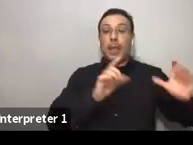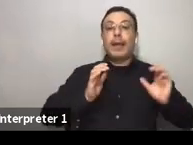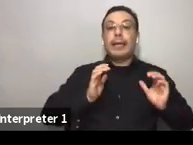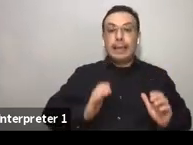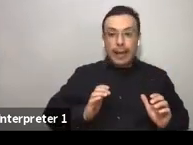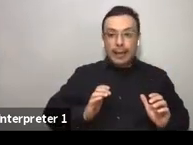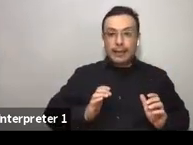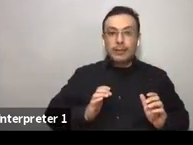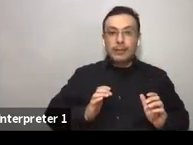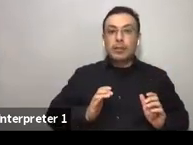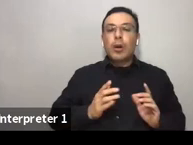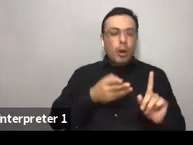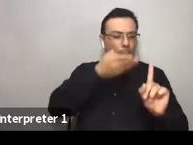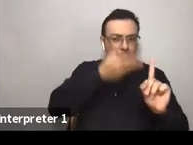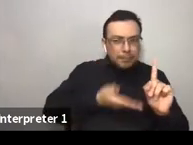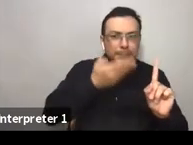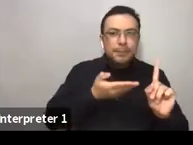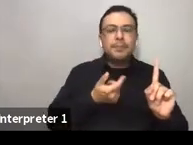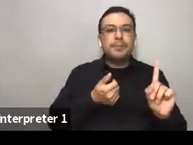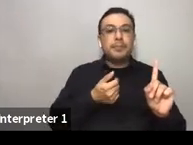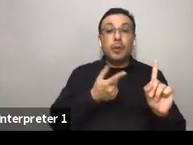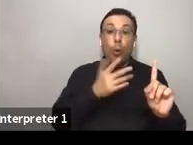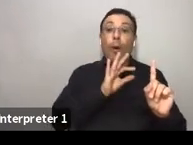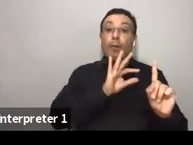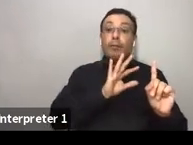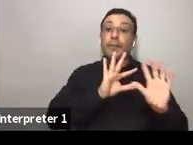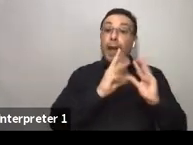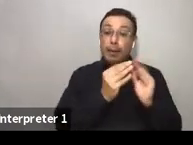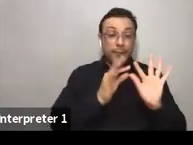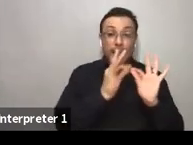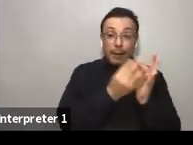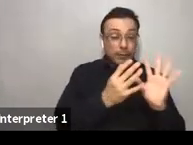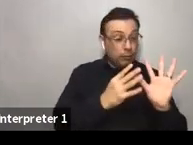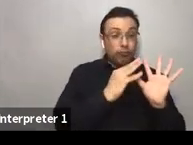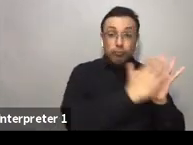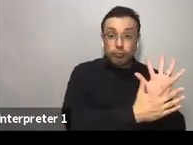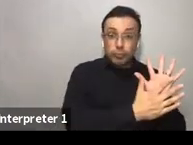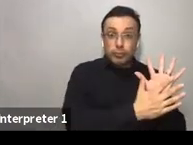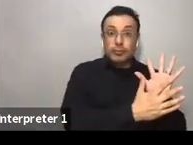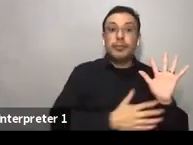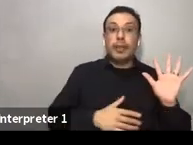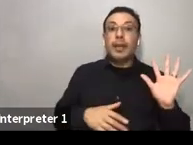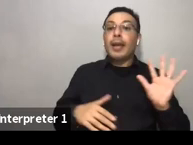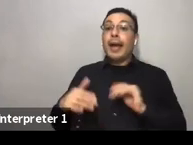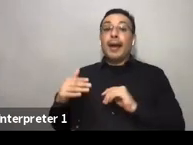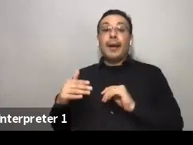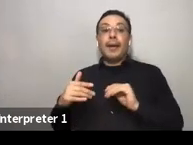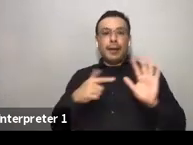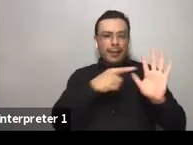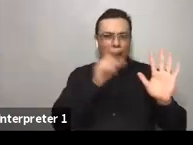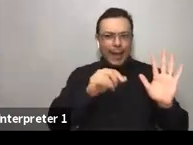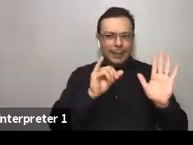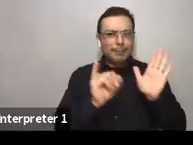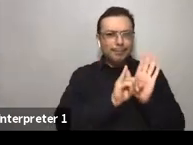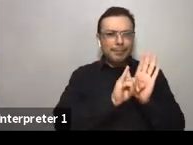information about one person or one family. Client level data can be extremely easy to identify because you're giving